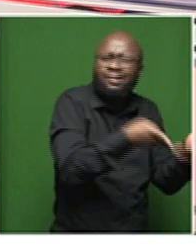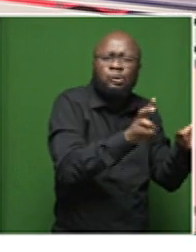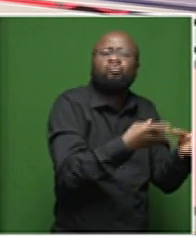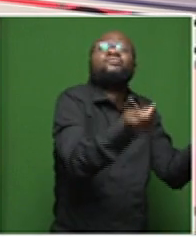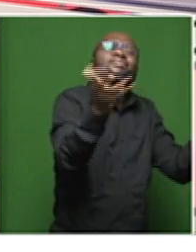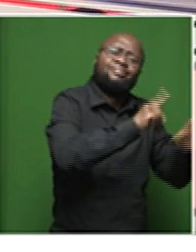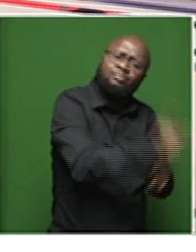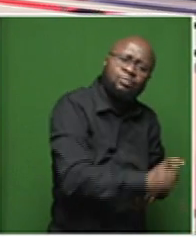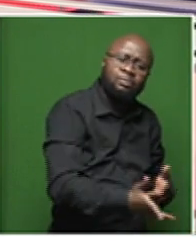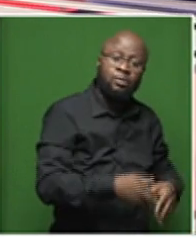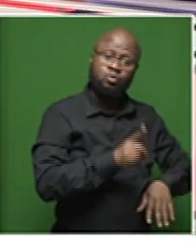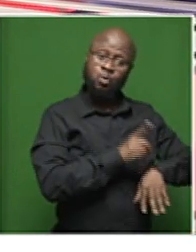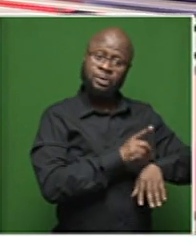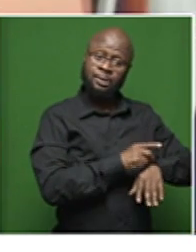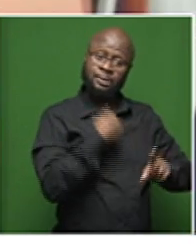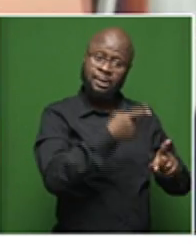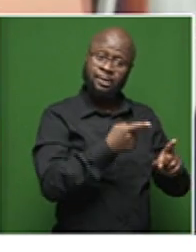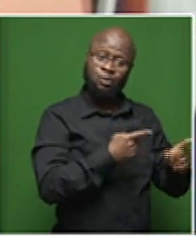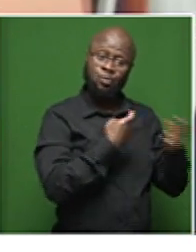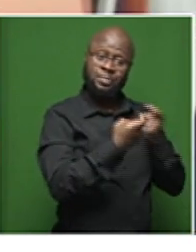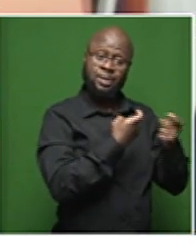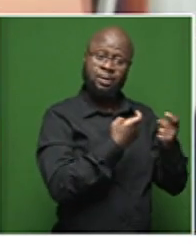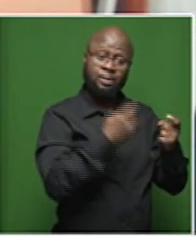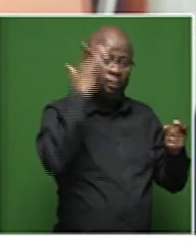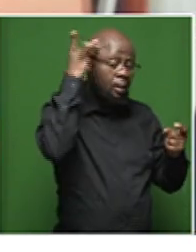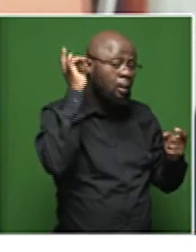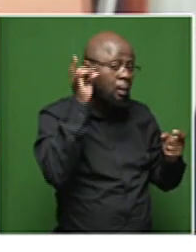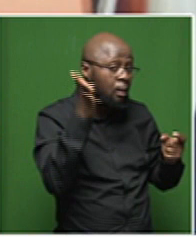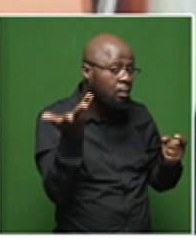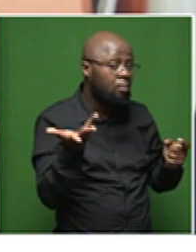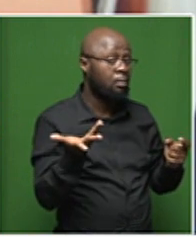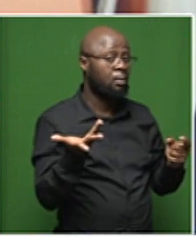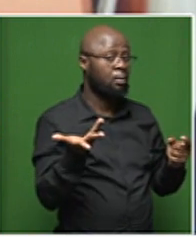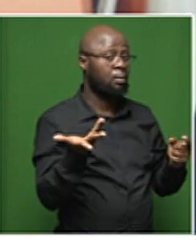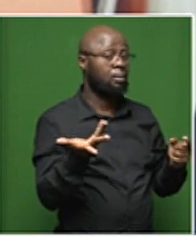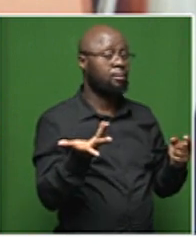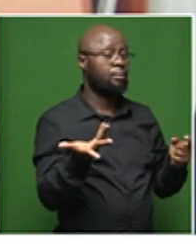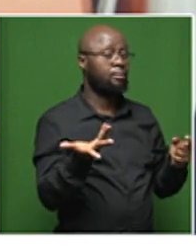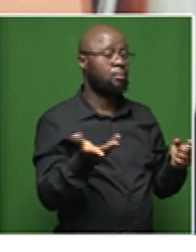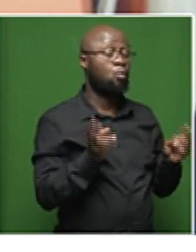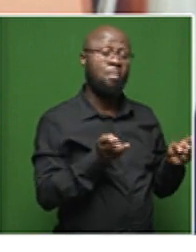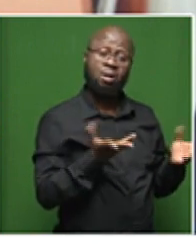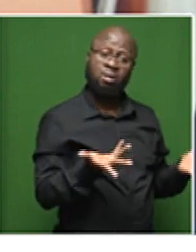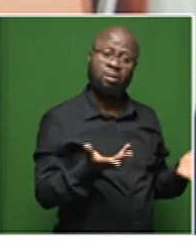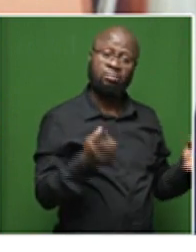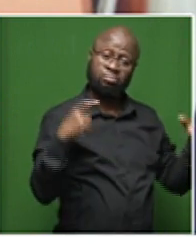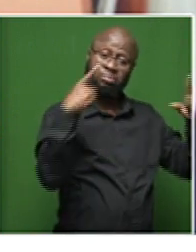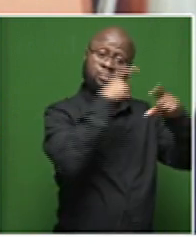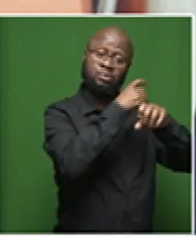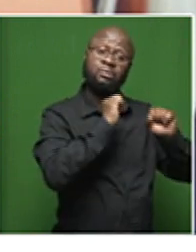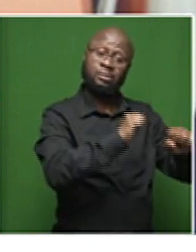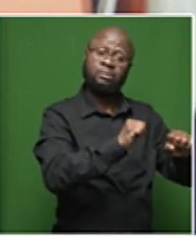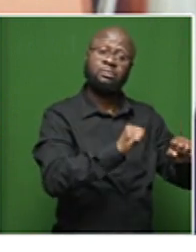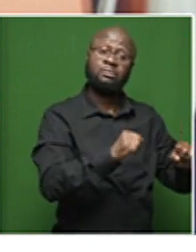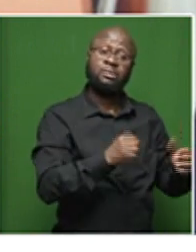I think she's complaining of the symptom of headache. It normally is a complicated story. It can be as a